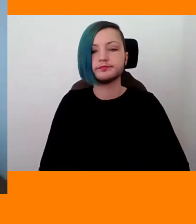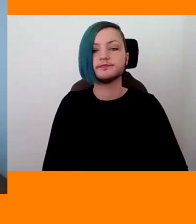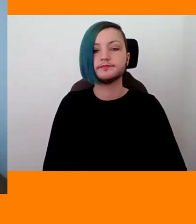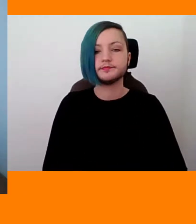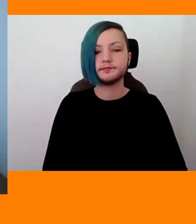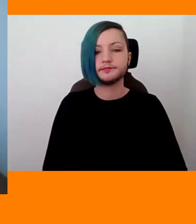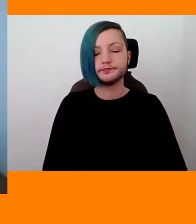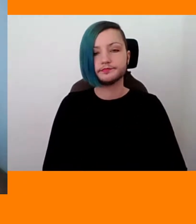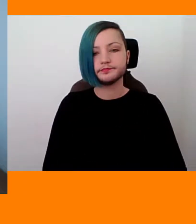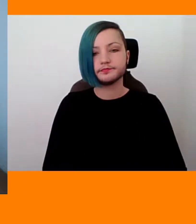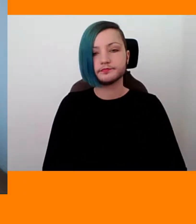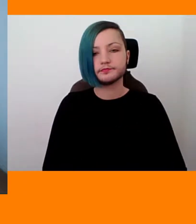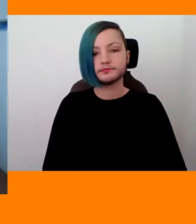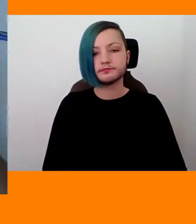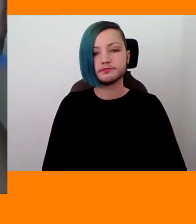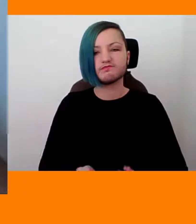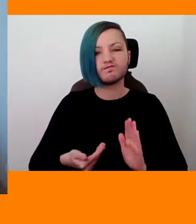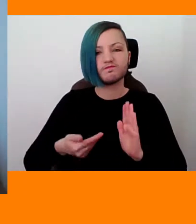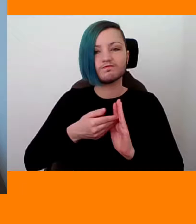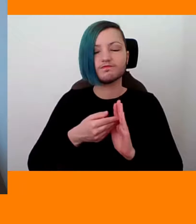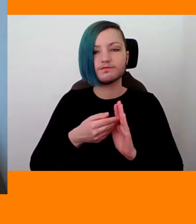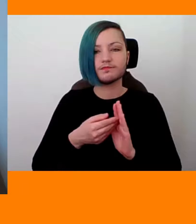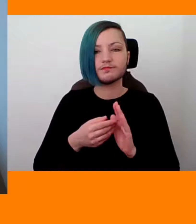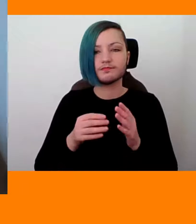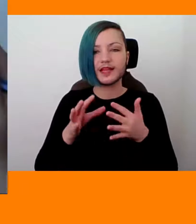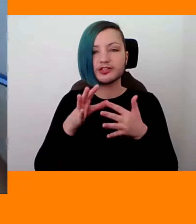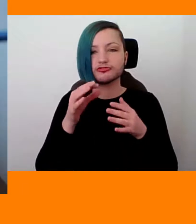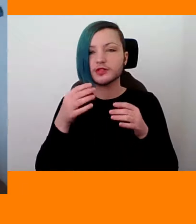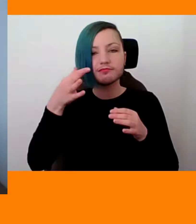And just add a couple of hairs down here.